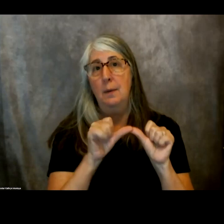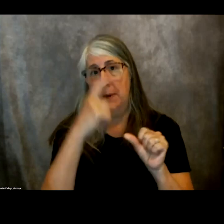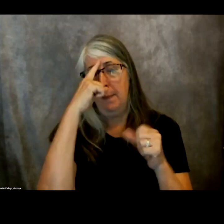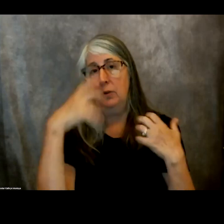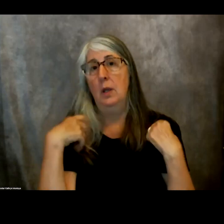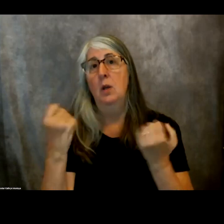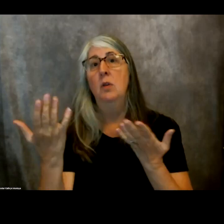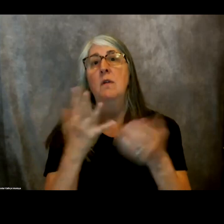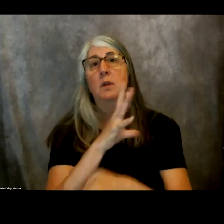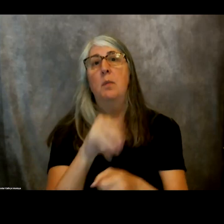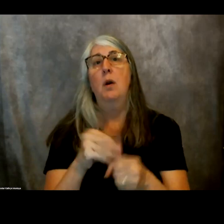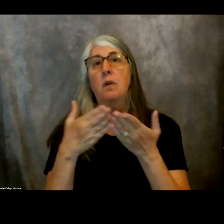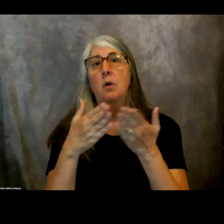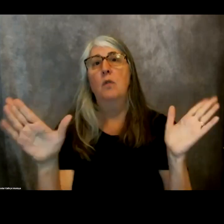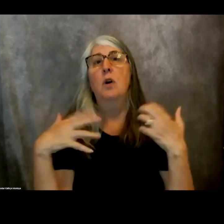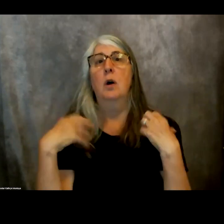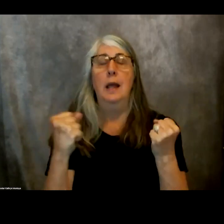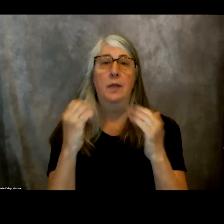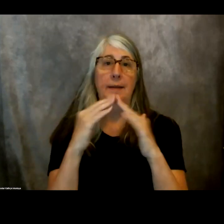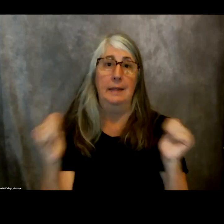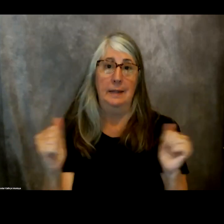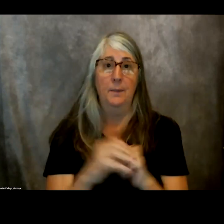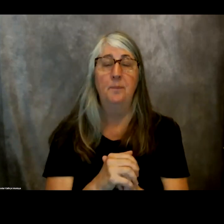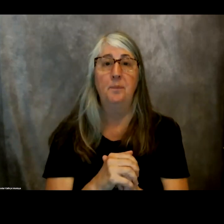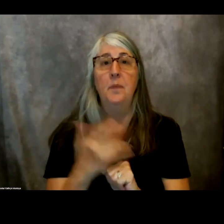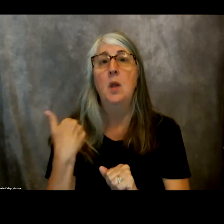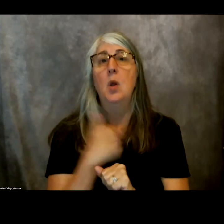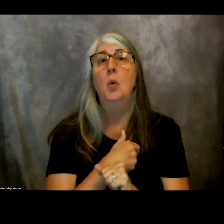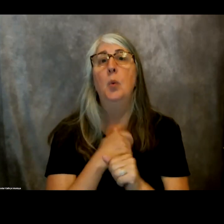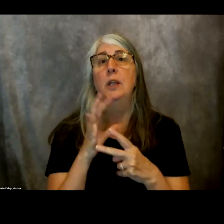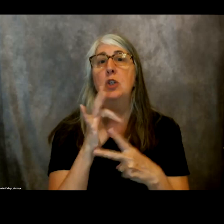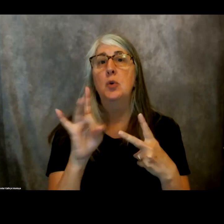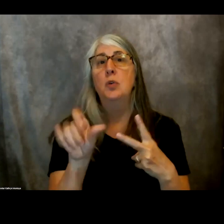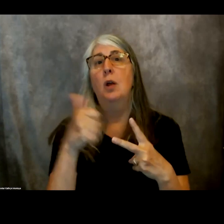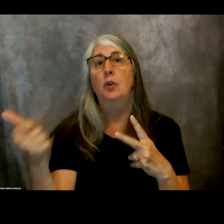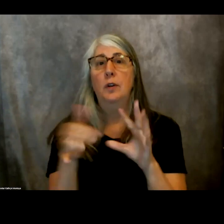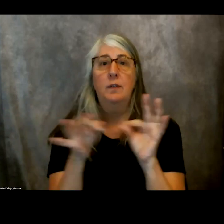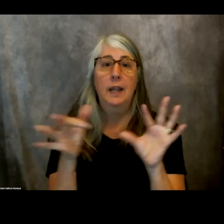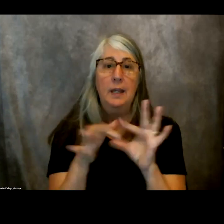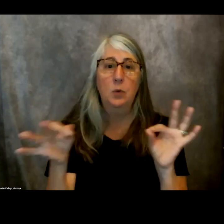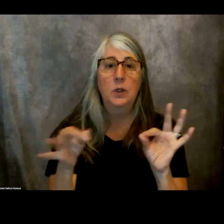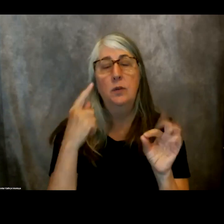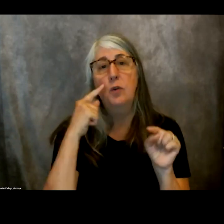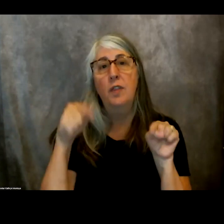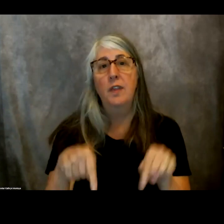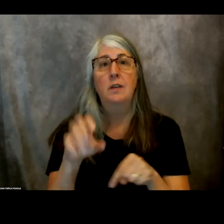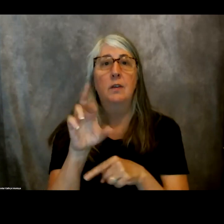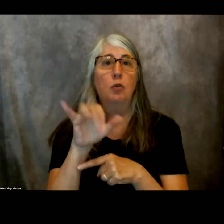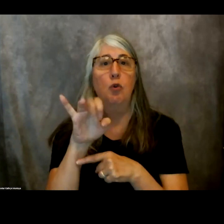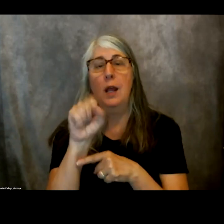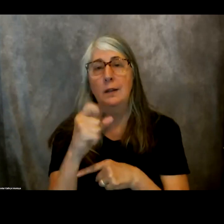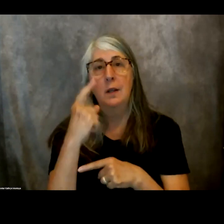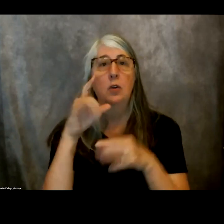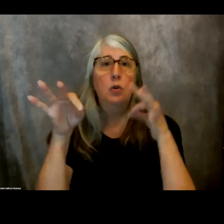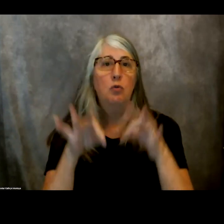our overall health system. We choose to use alternative language such as crisis to describe care for mental health emergencies.